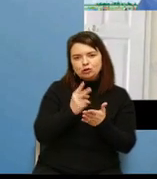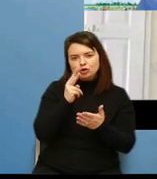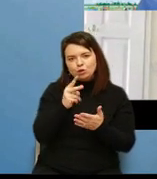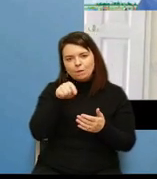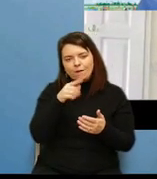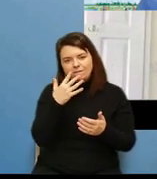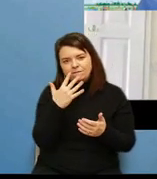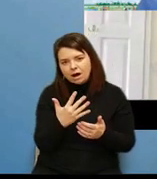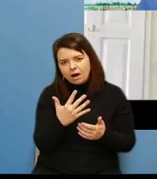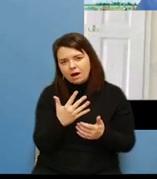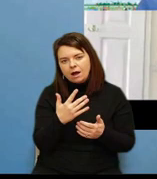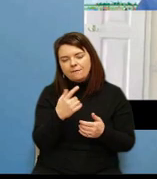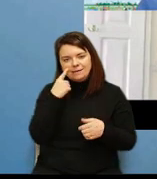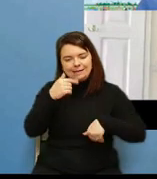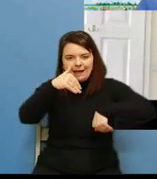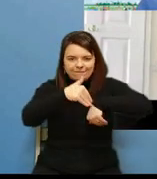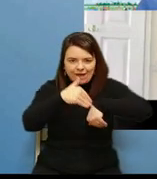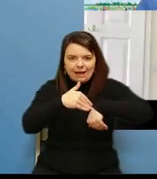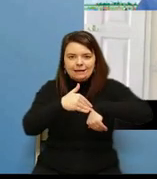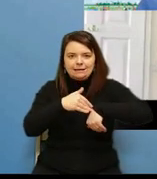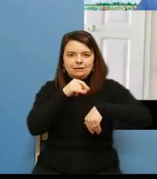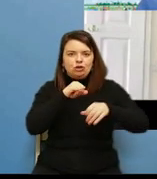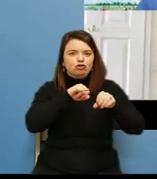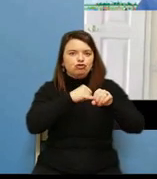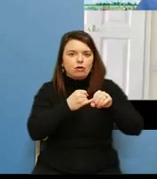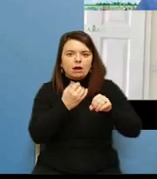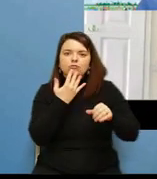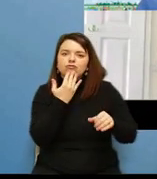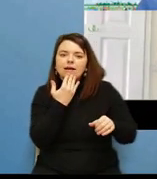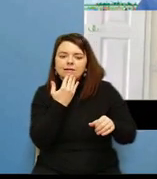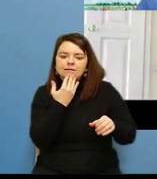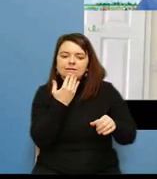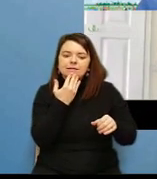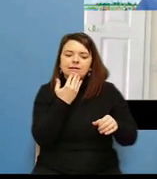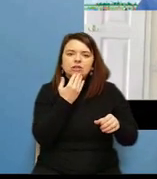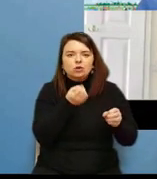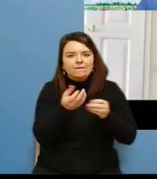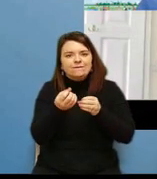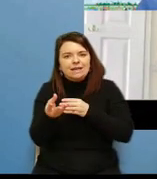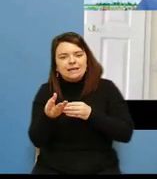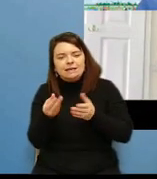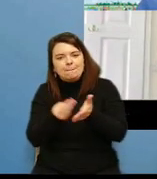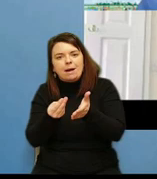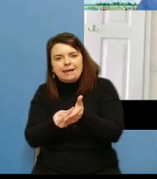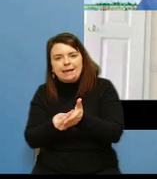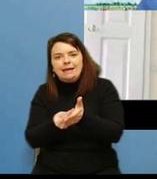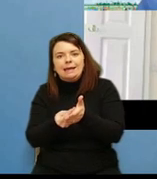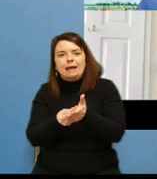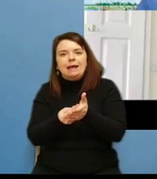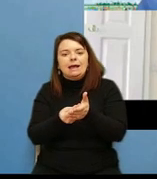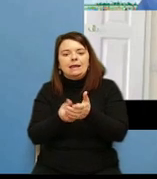and you can see in section 2.5 the effects of them putting up drug prices to feed in